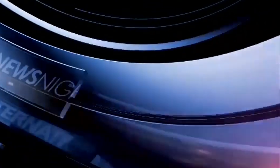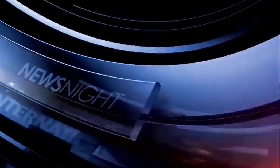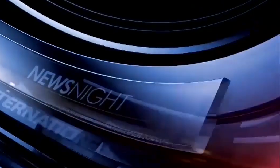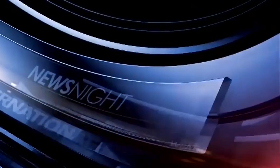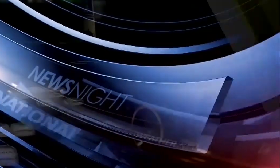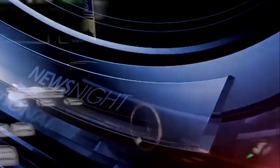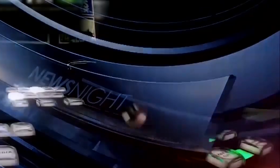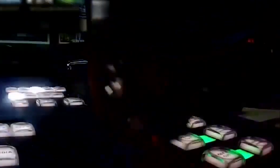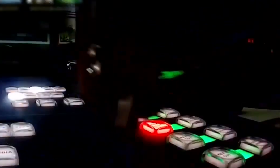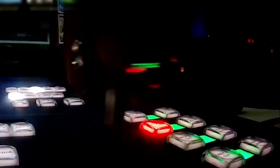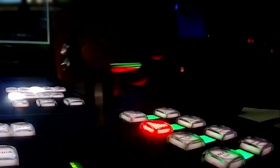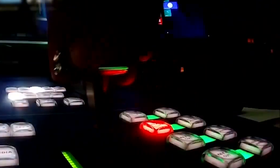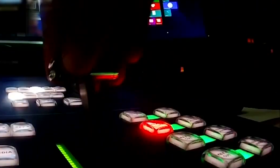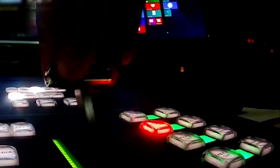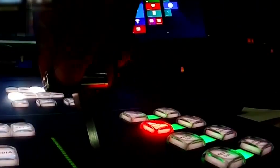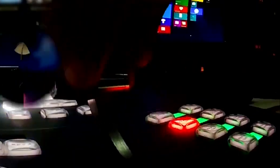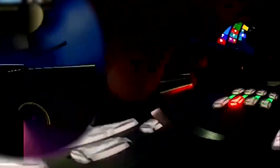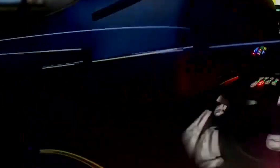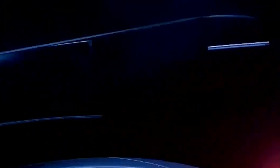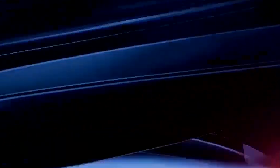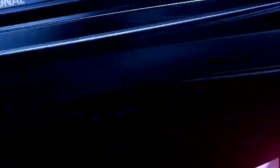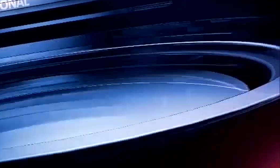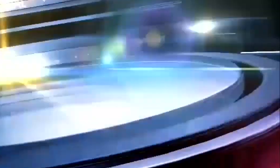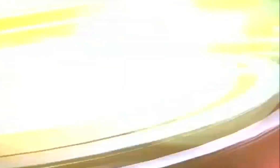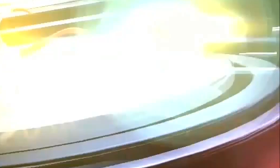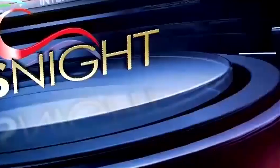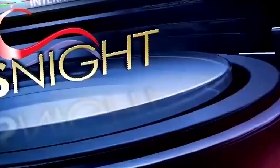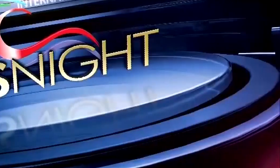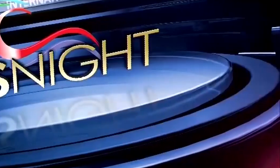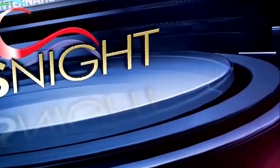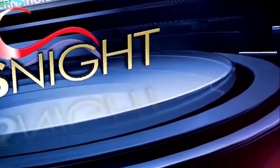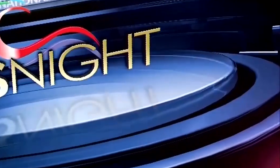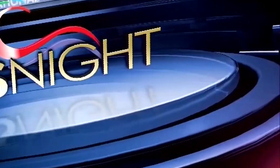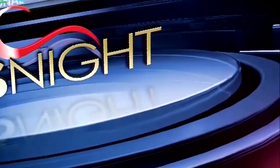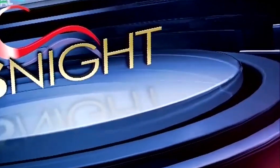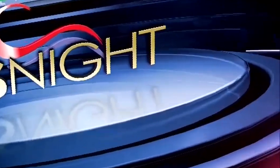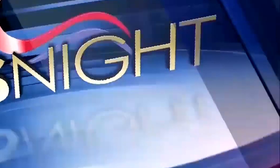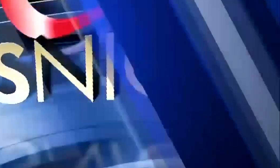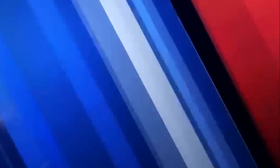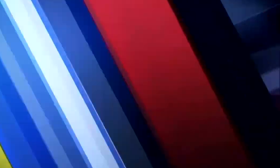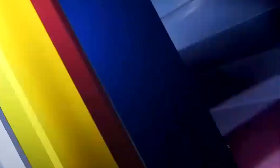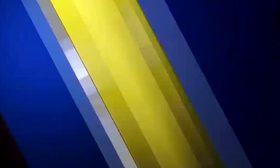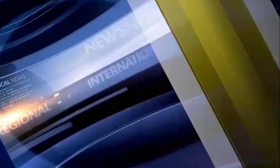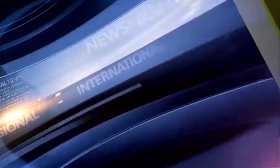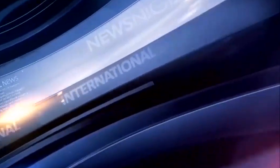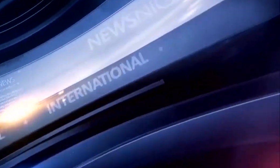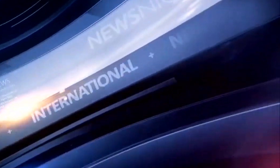Broadcasting from our studios in the Pine St. Michael, this is CBC Newsnight, starting now.